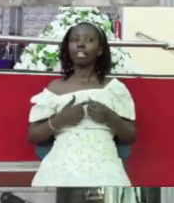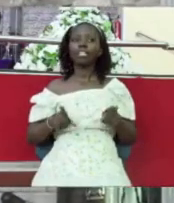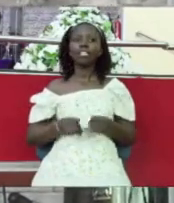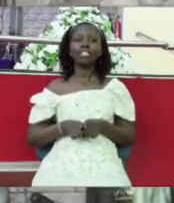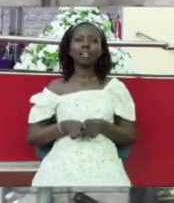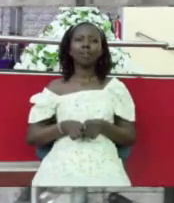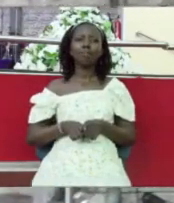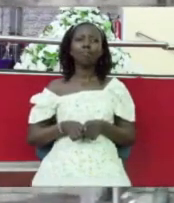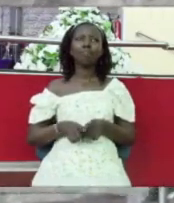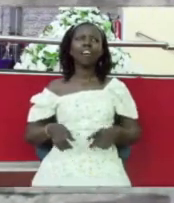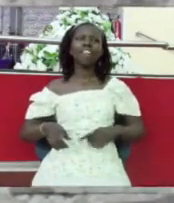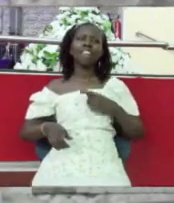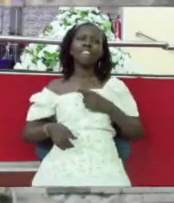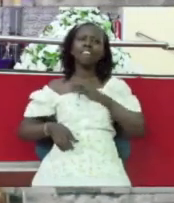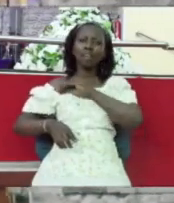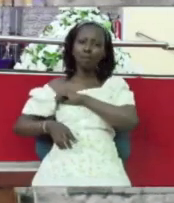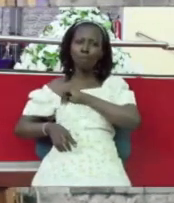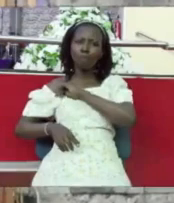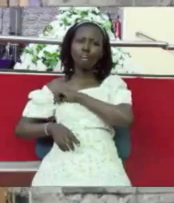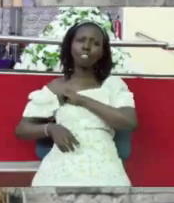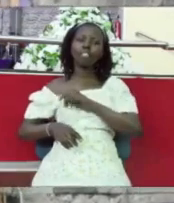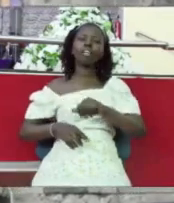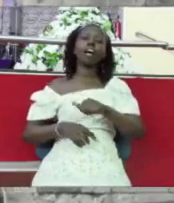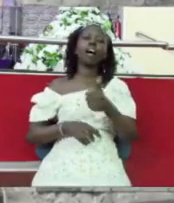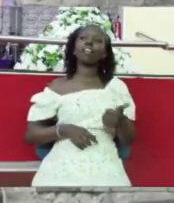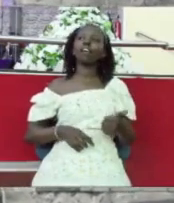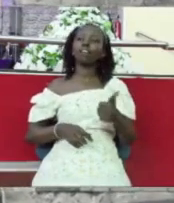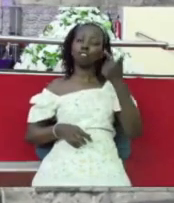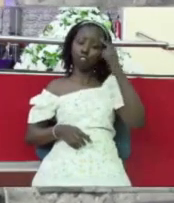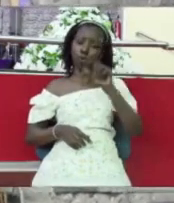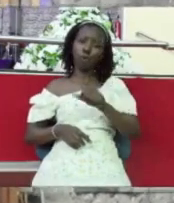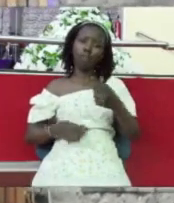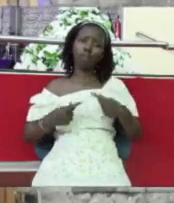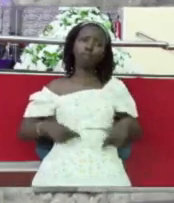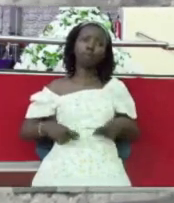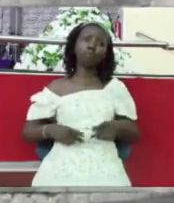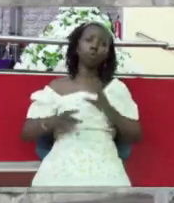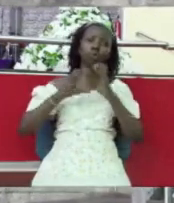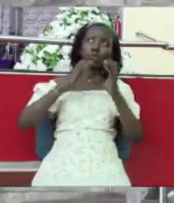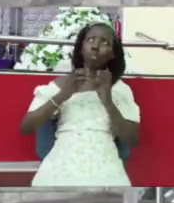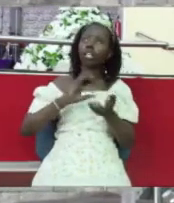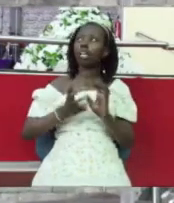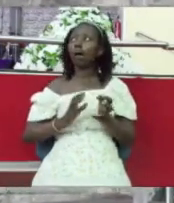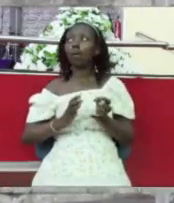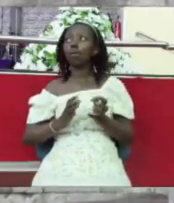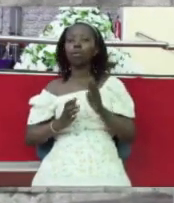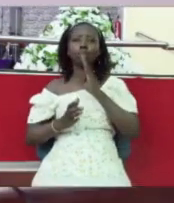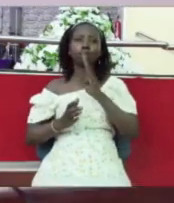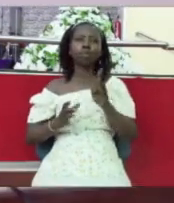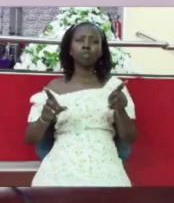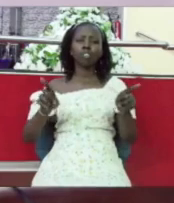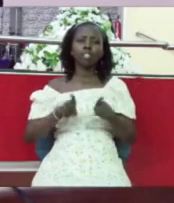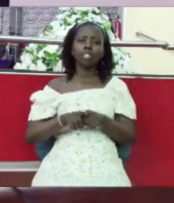with people. Tutaweza kuwaonea huruma watu. We are talking about being of the same mind. Tunaongea juu